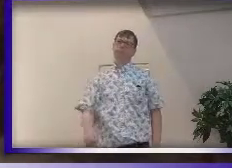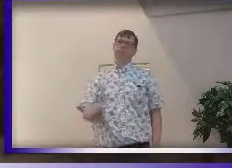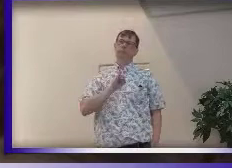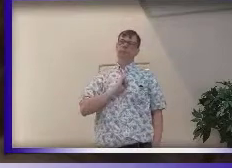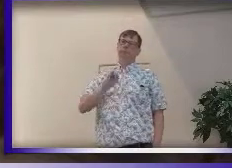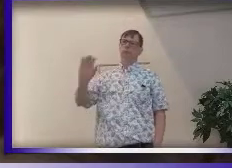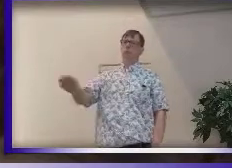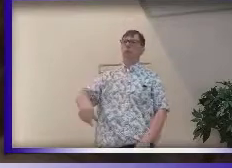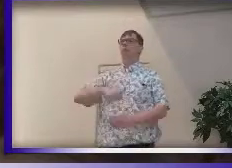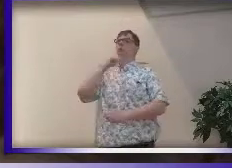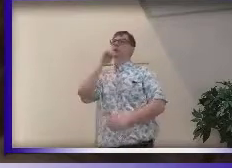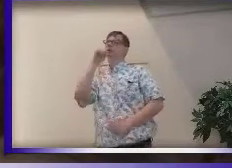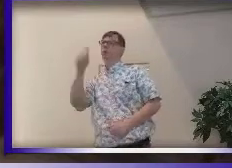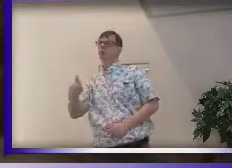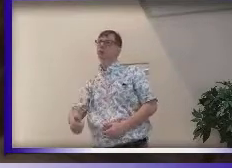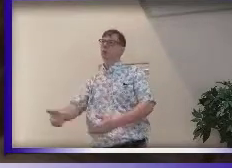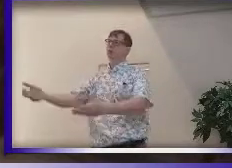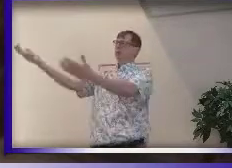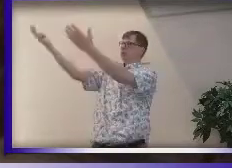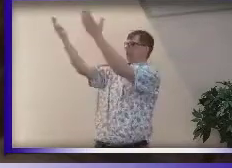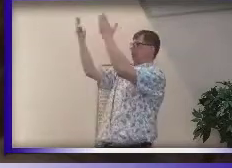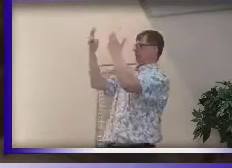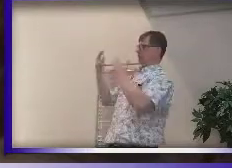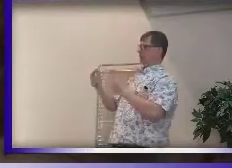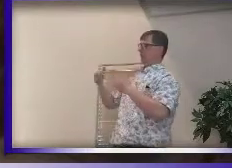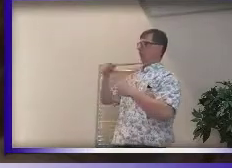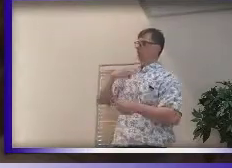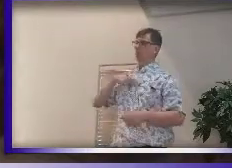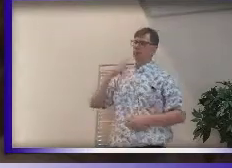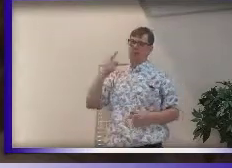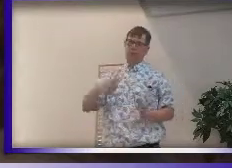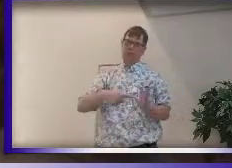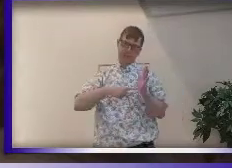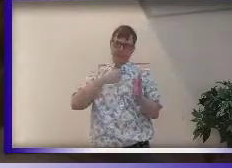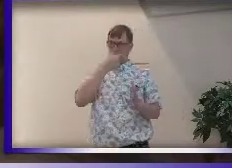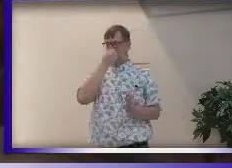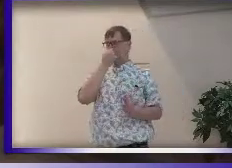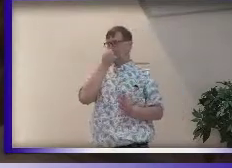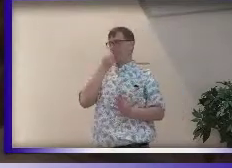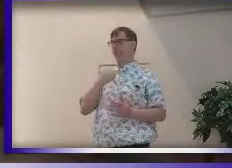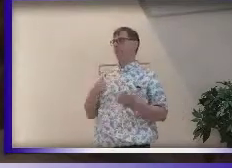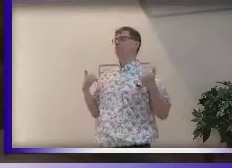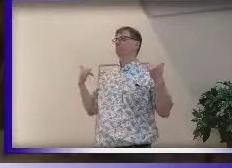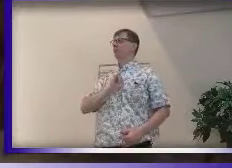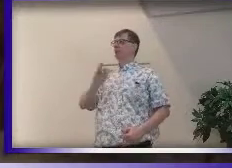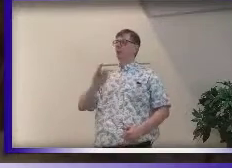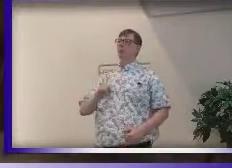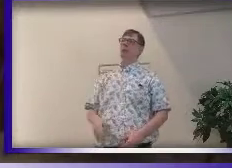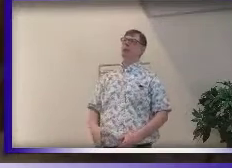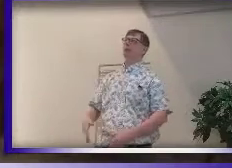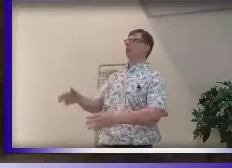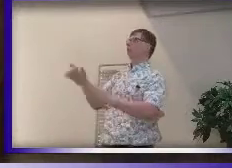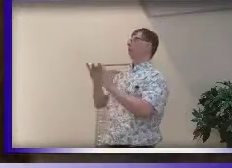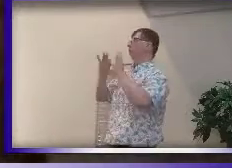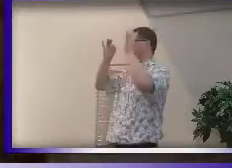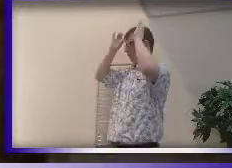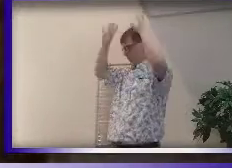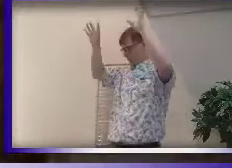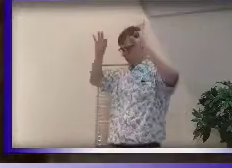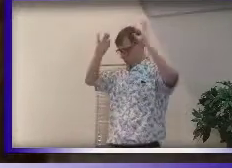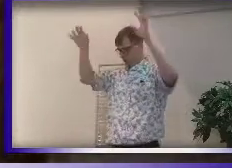what I wonder if you'd been thinking about and are willing to discuss for a minute are some